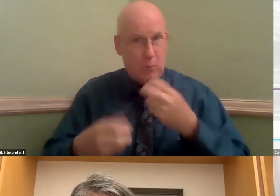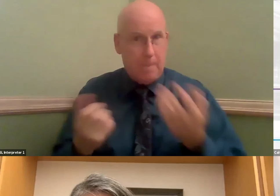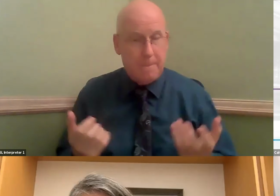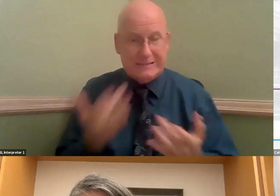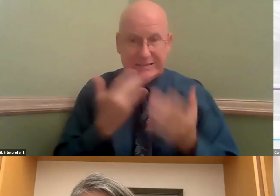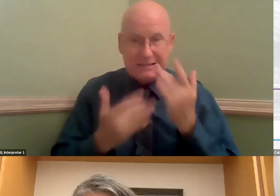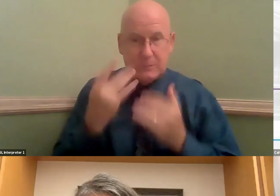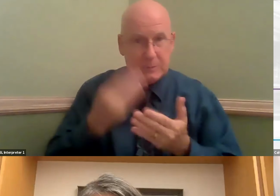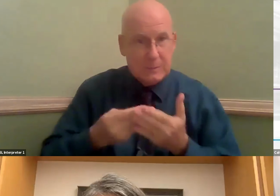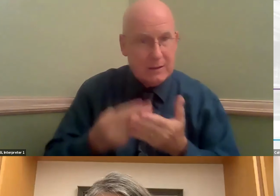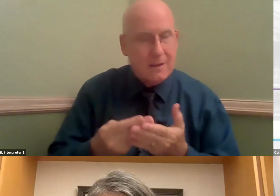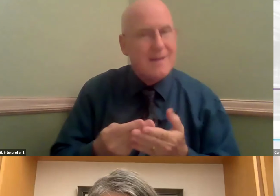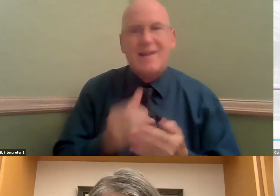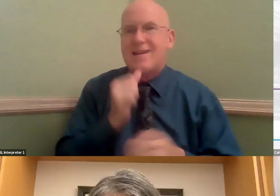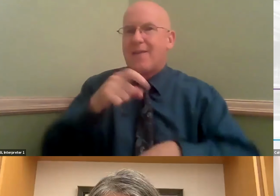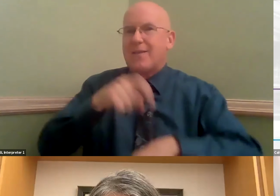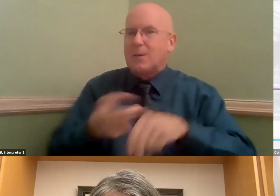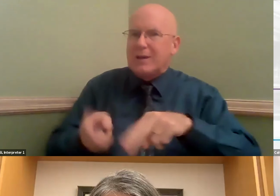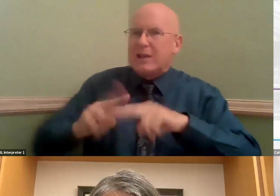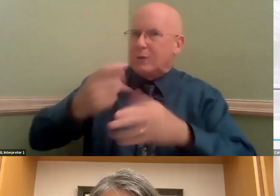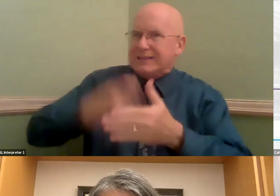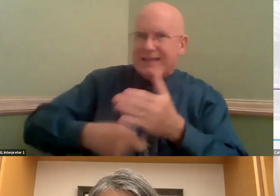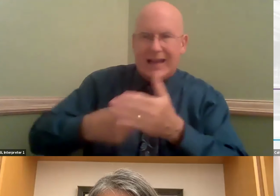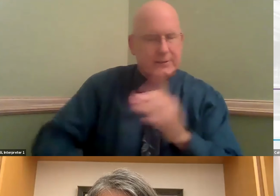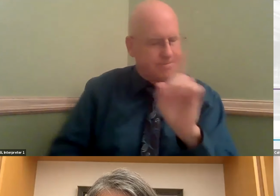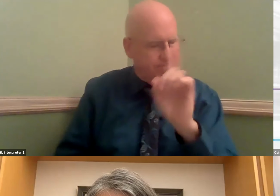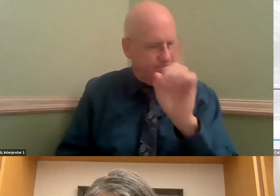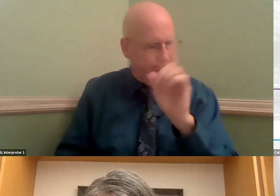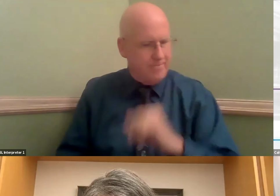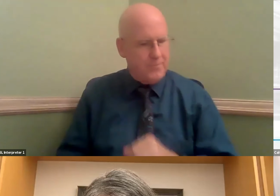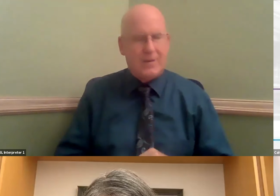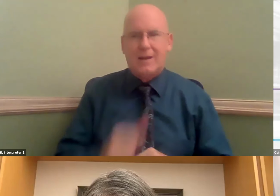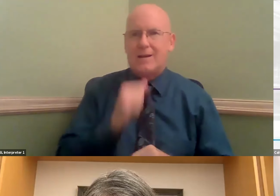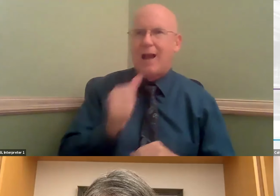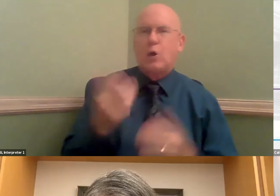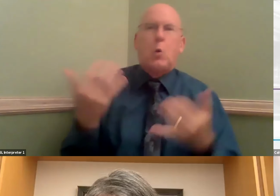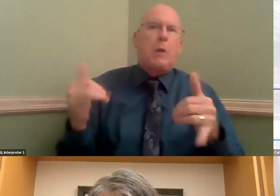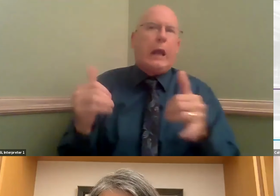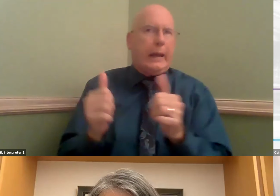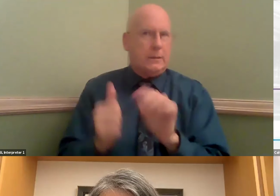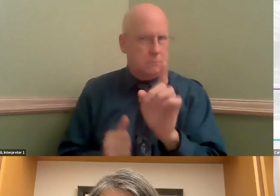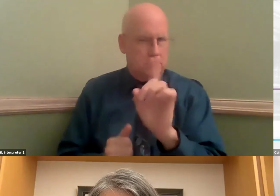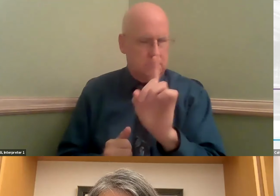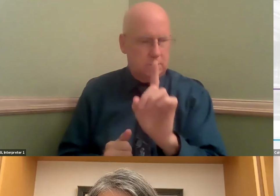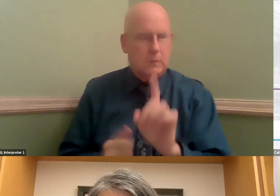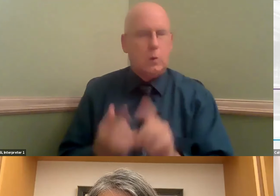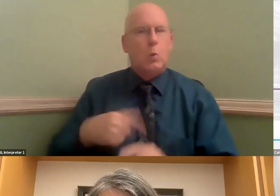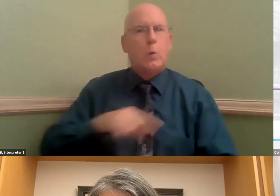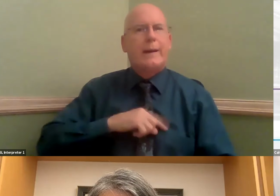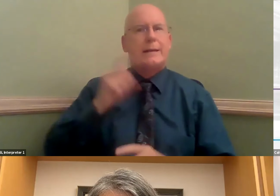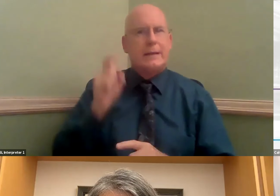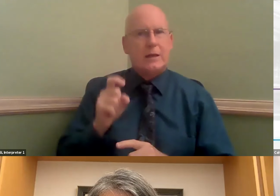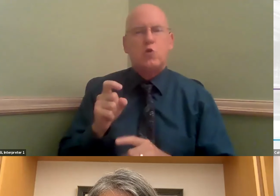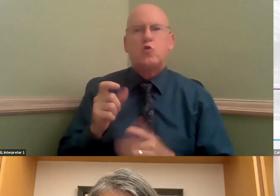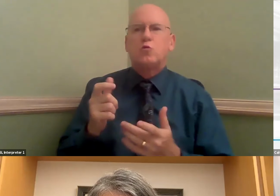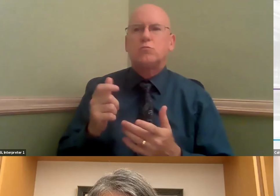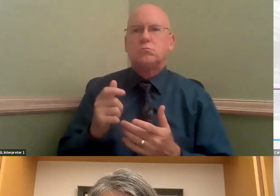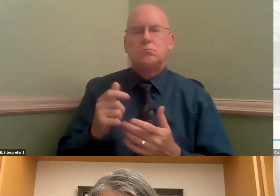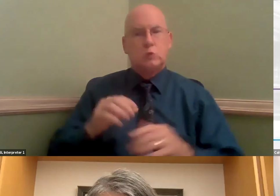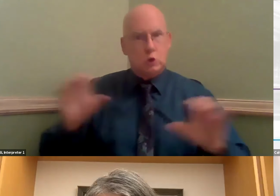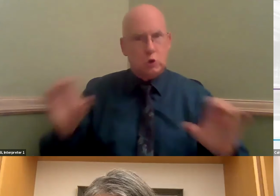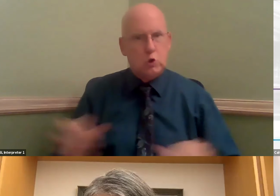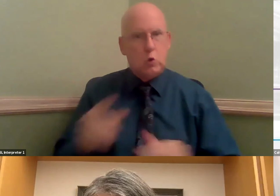going to be the time to be raising taxes. It's not going to be the time to get kind of gimmicky. We're going to have to be able to fulfill the mission that our county